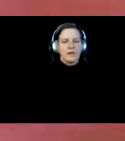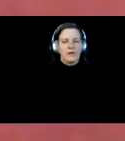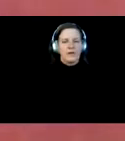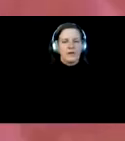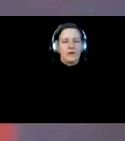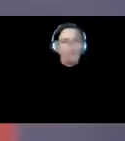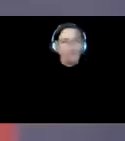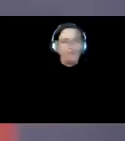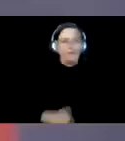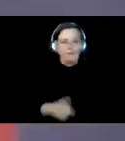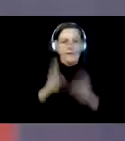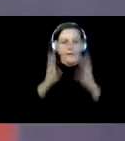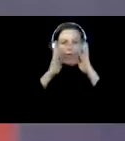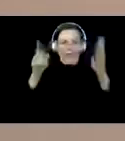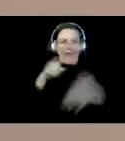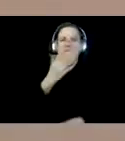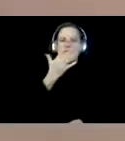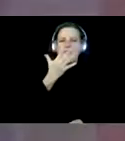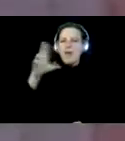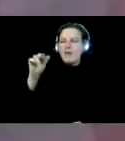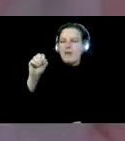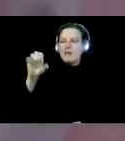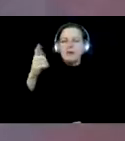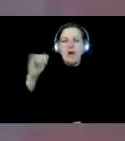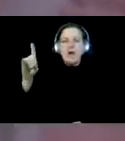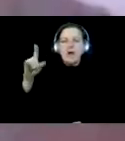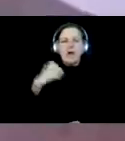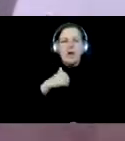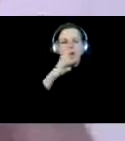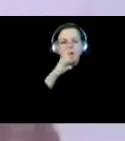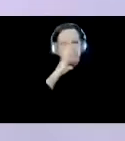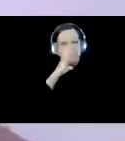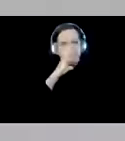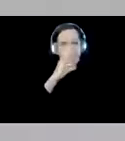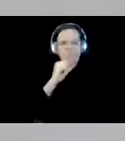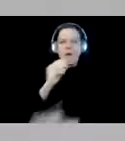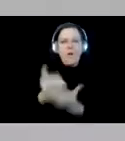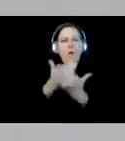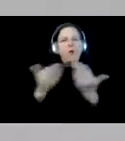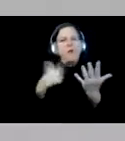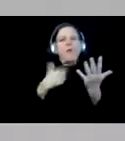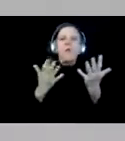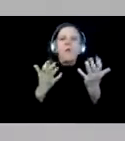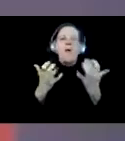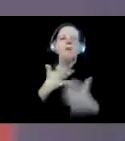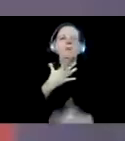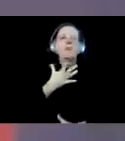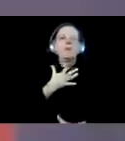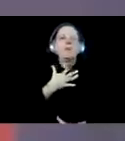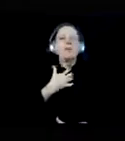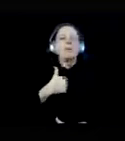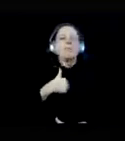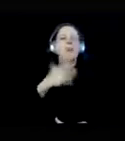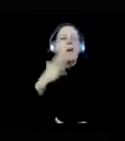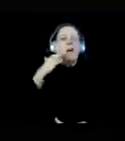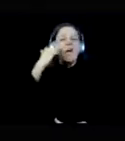They invented this color, rose gold, and I'm mesmerized. A new object of desire. I totally fell for it. It's